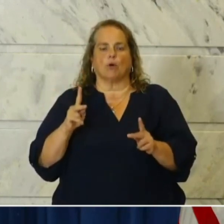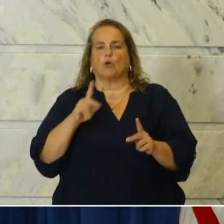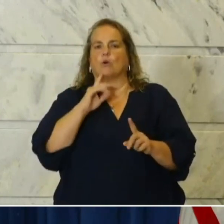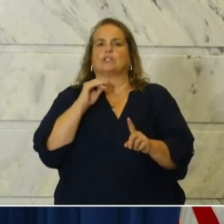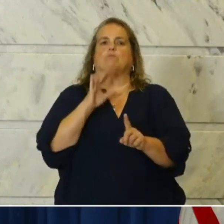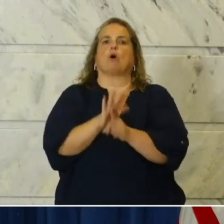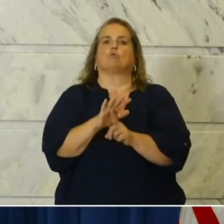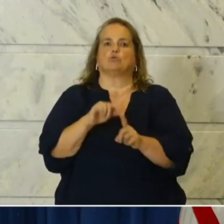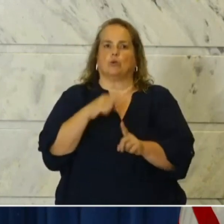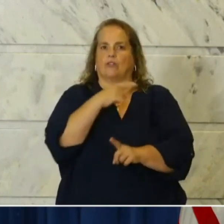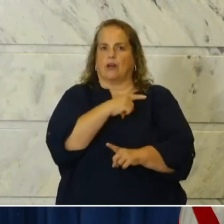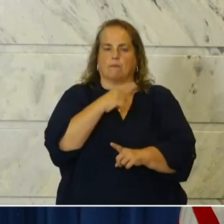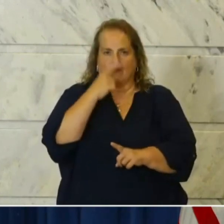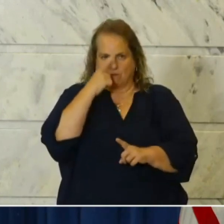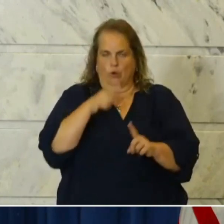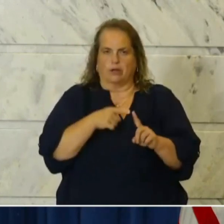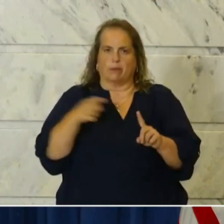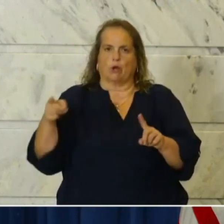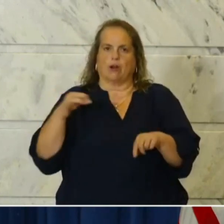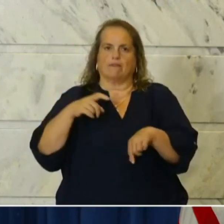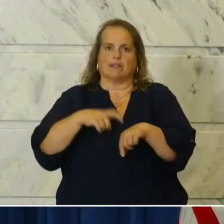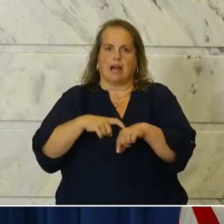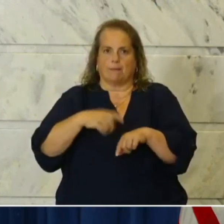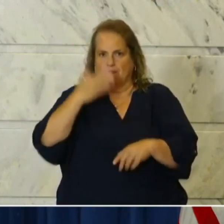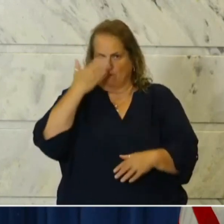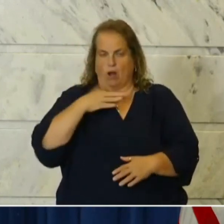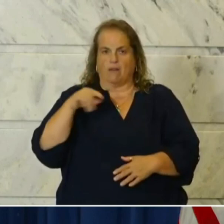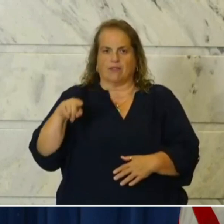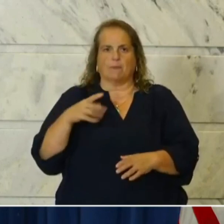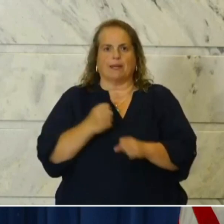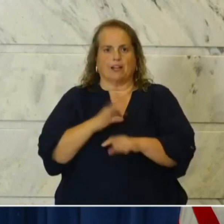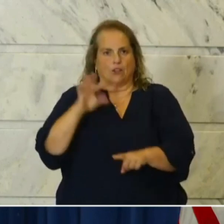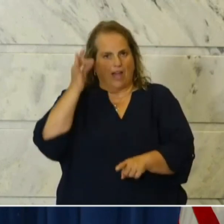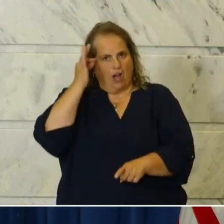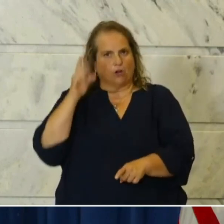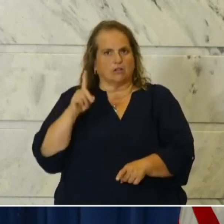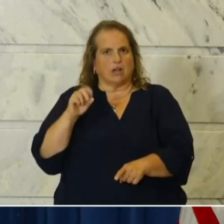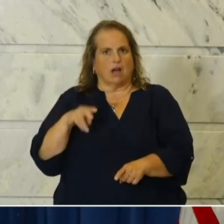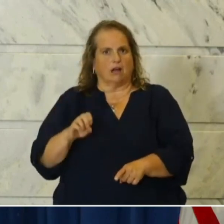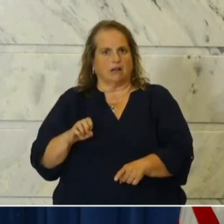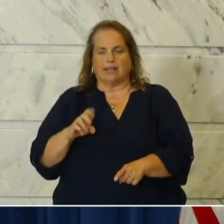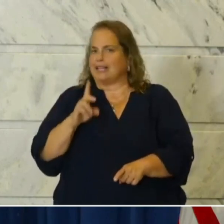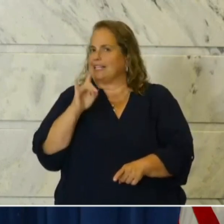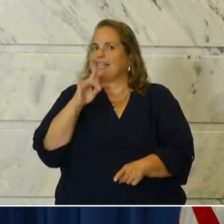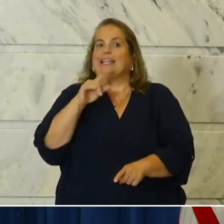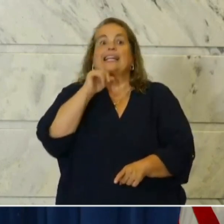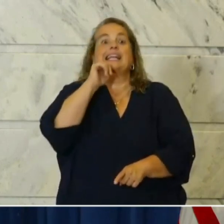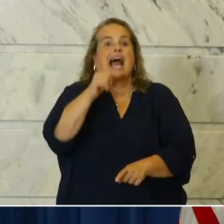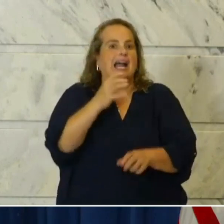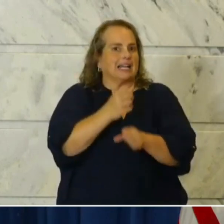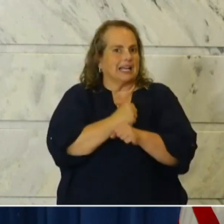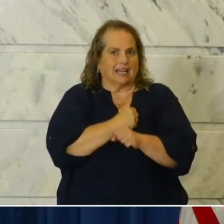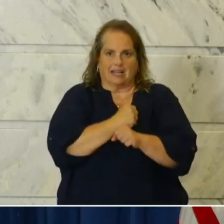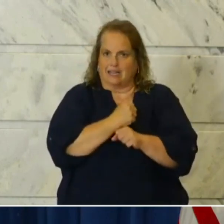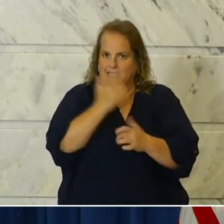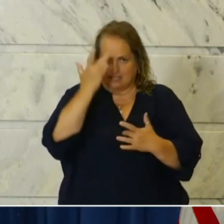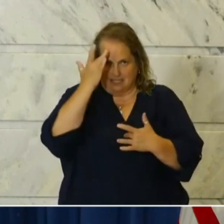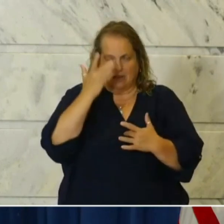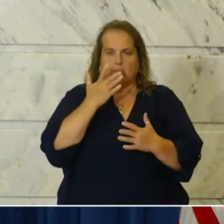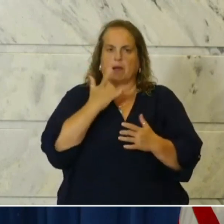exposed to them for an extended period of time right in front of them getting their hair done did not get infected because both